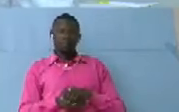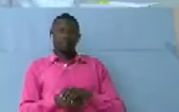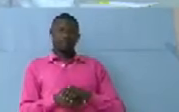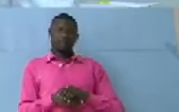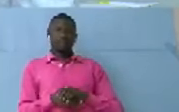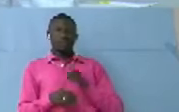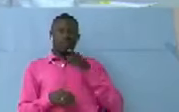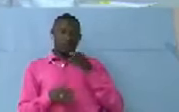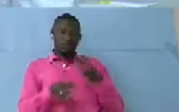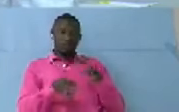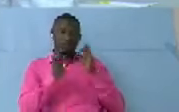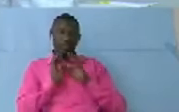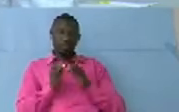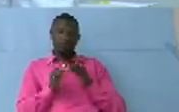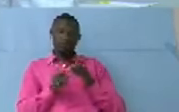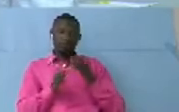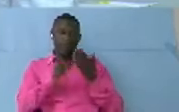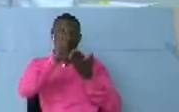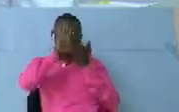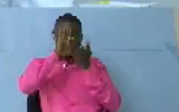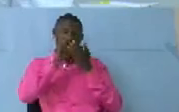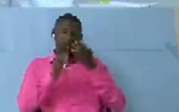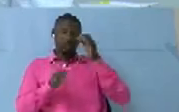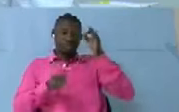Were you taken before a judge?